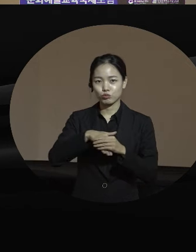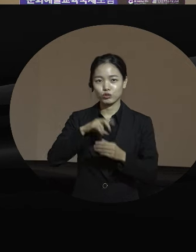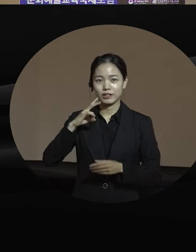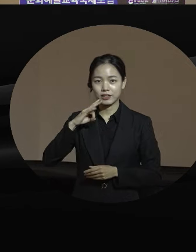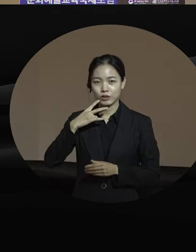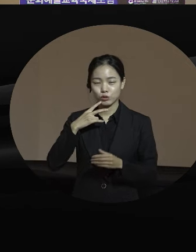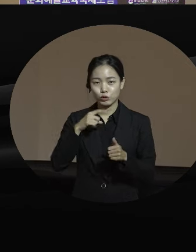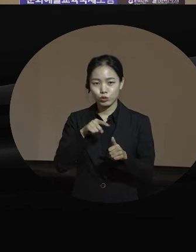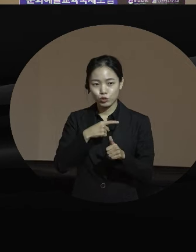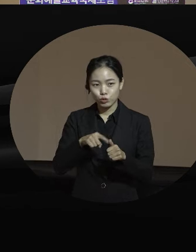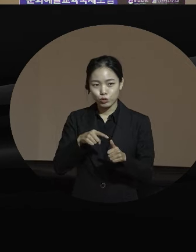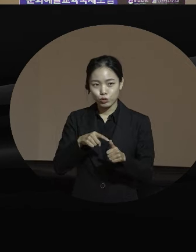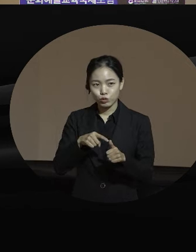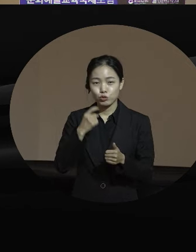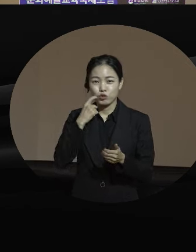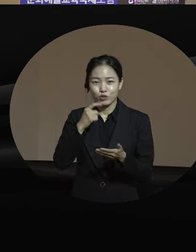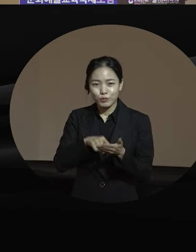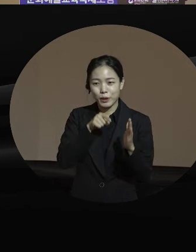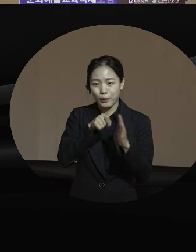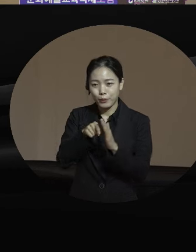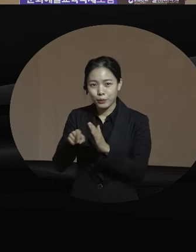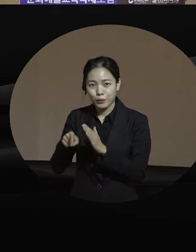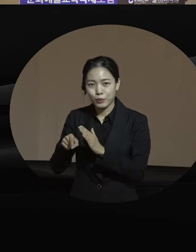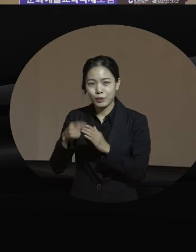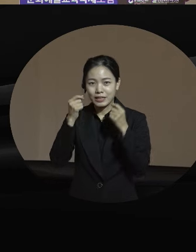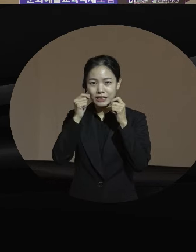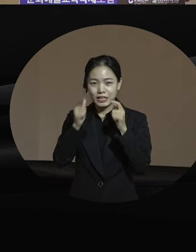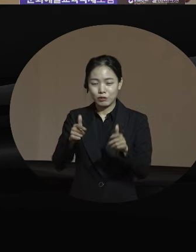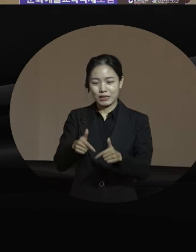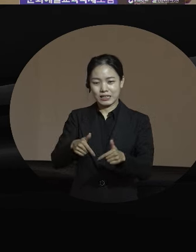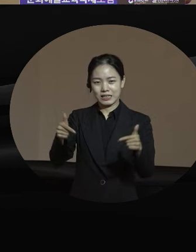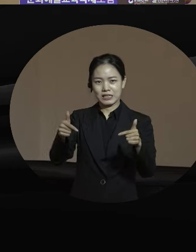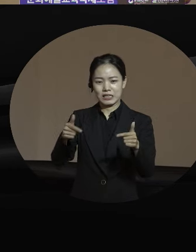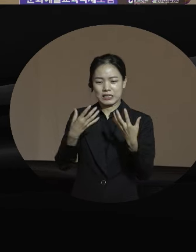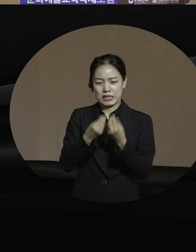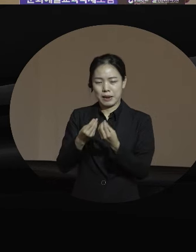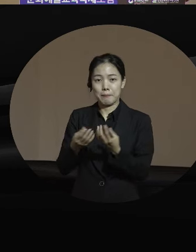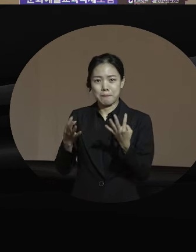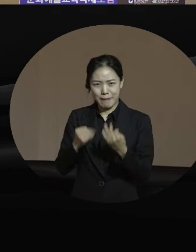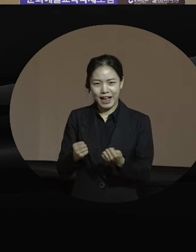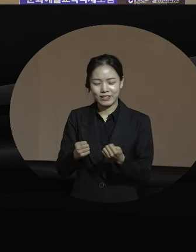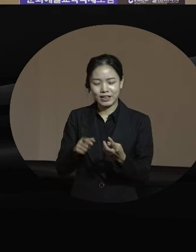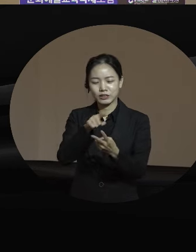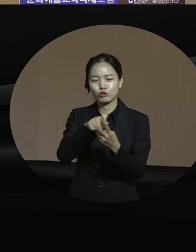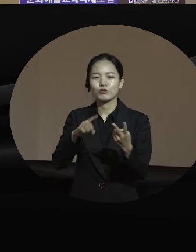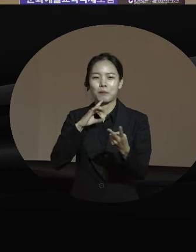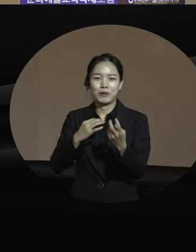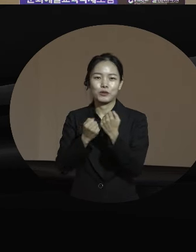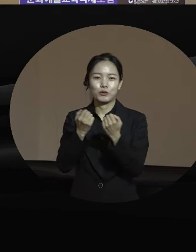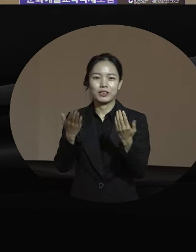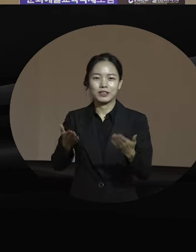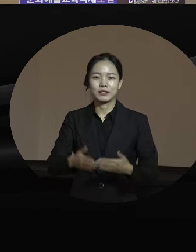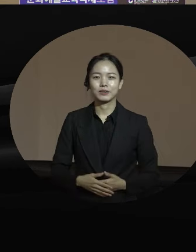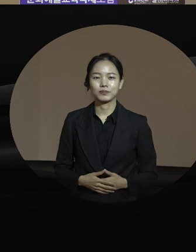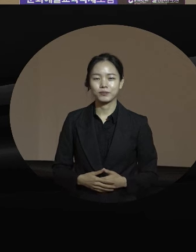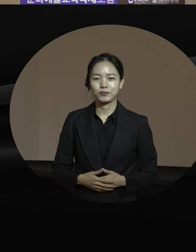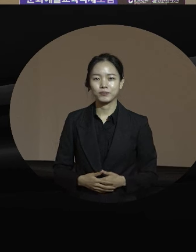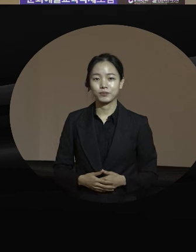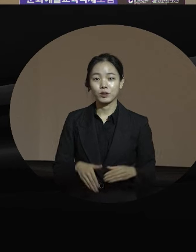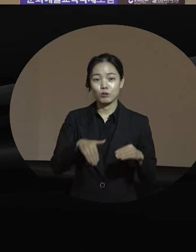present two cases: the cultural education plan and the Finnish model for leisure activities.